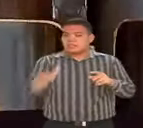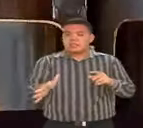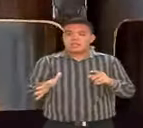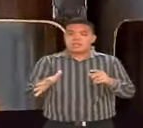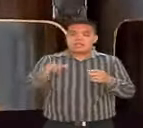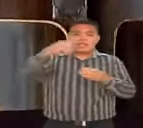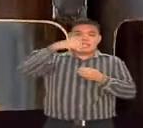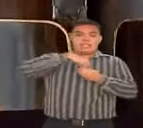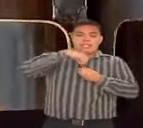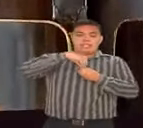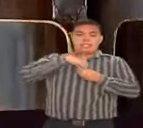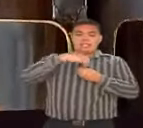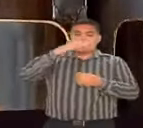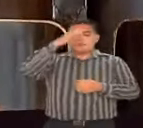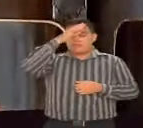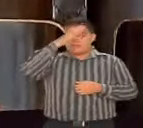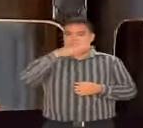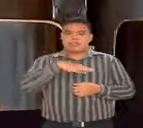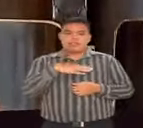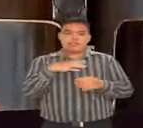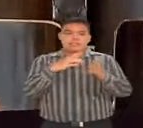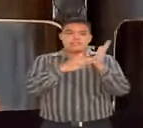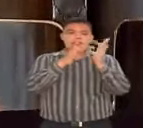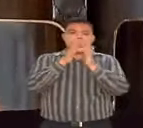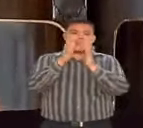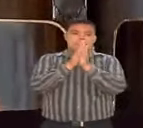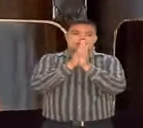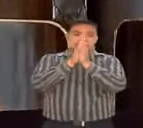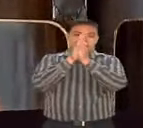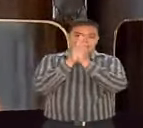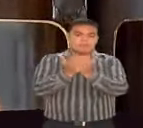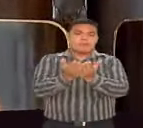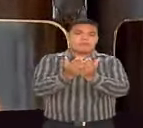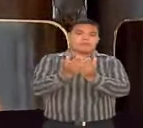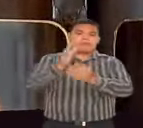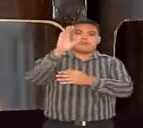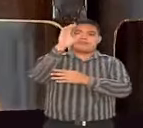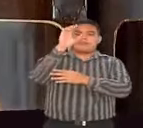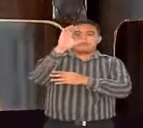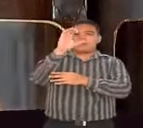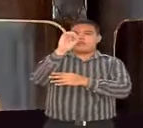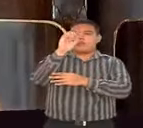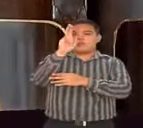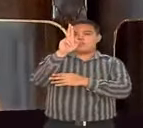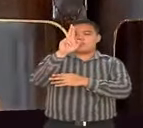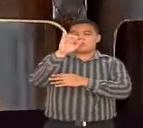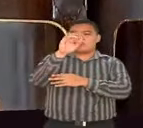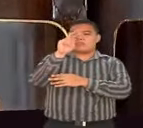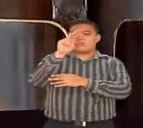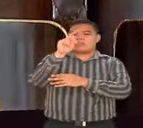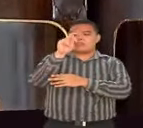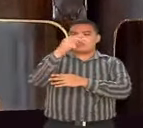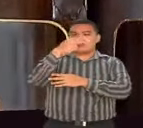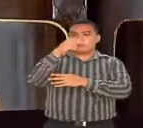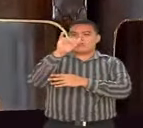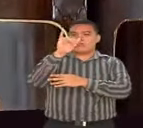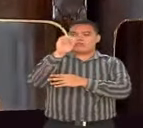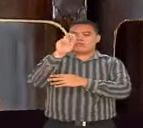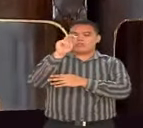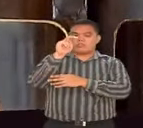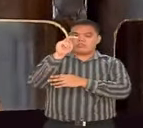inside of the man. Open to 1 Corinthians chapter 1. 1 Corinthians chapter 1. Look at verse